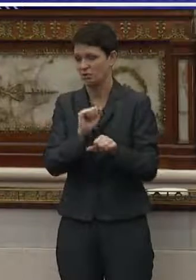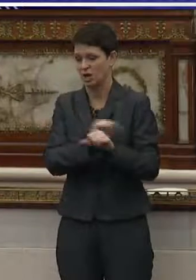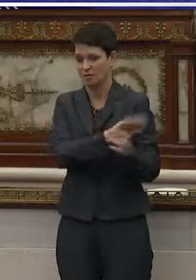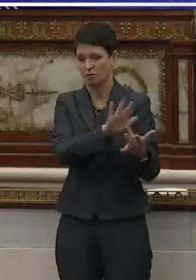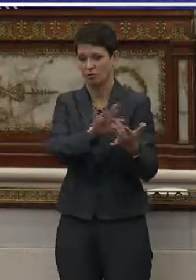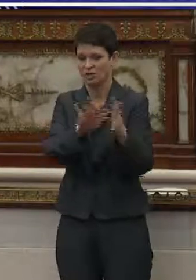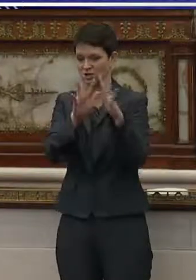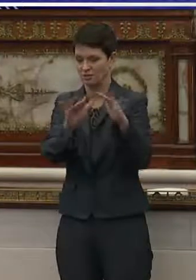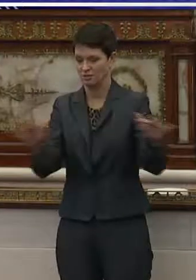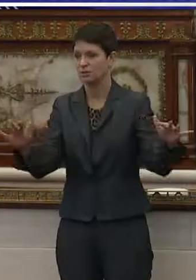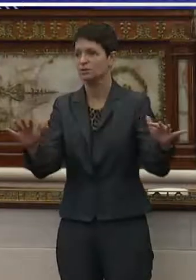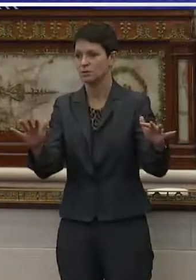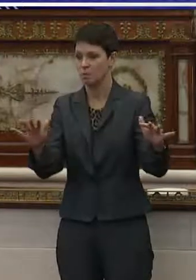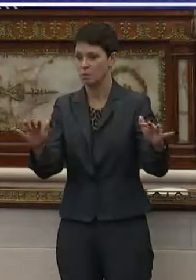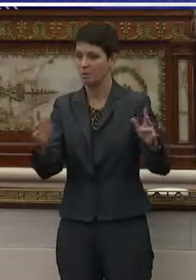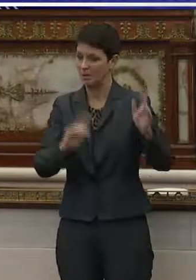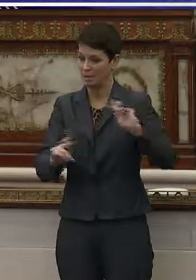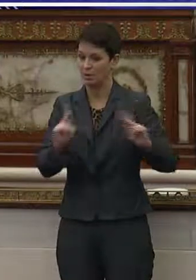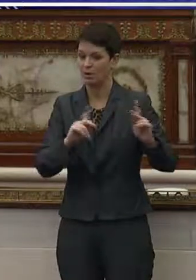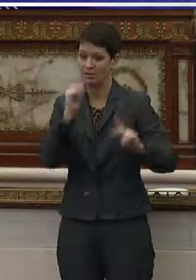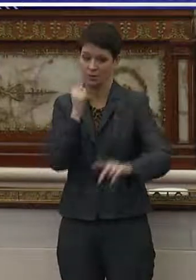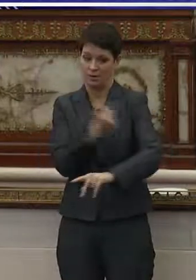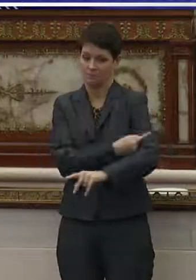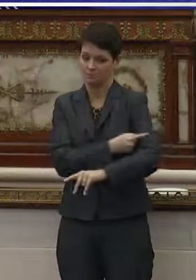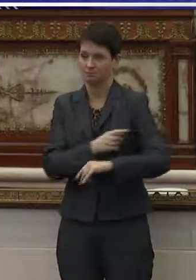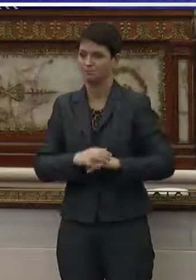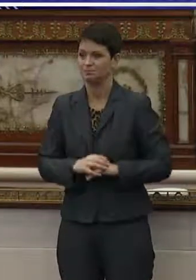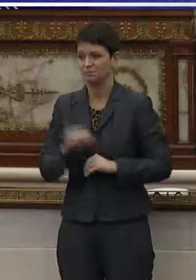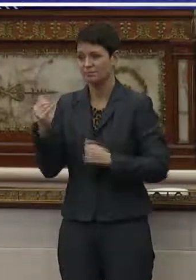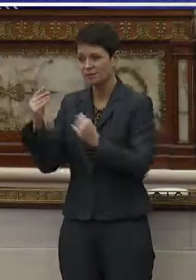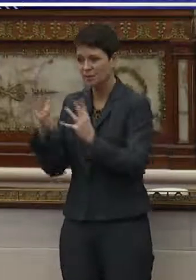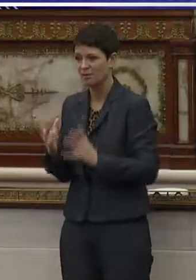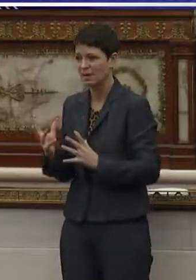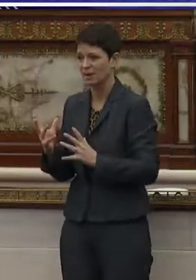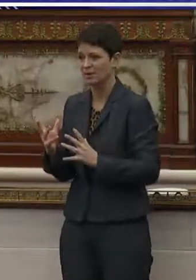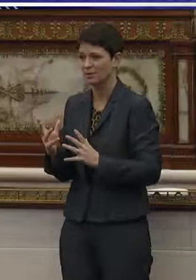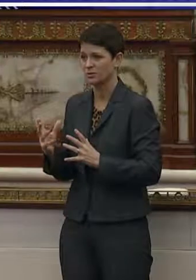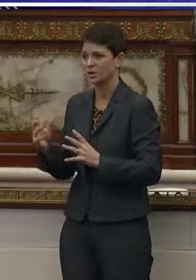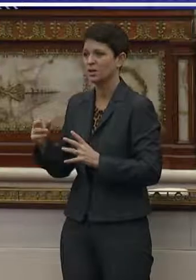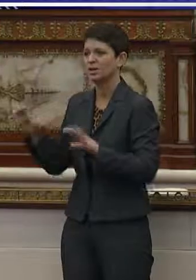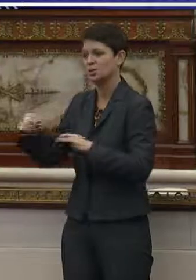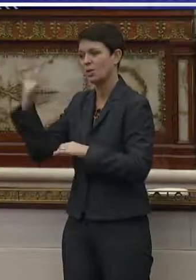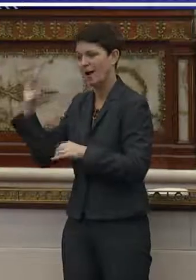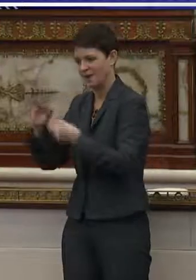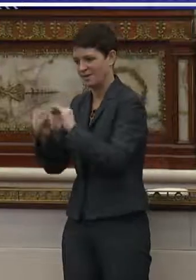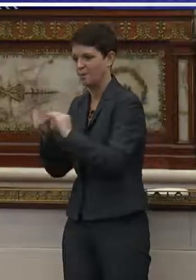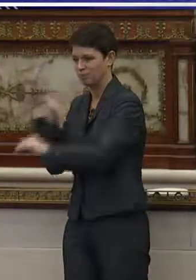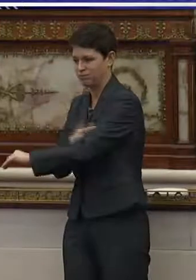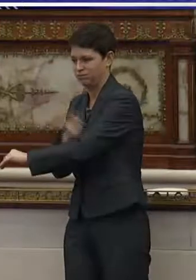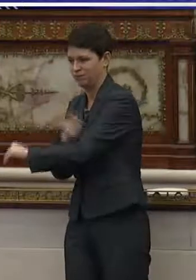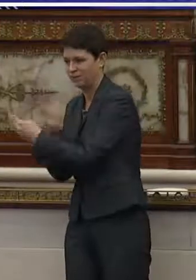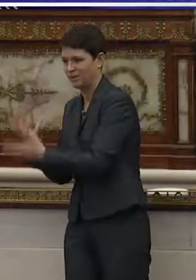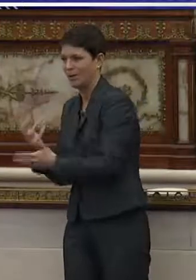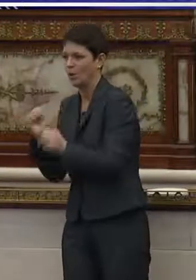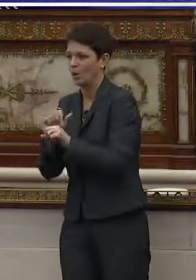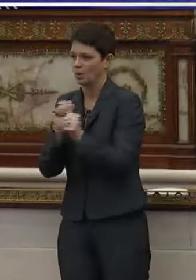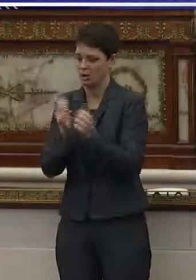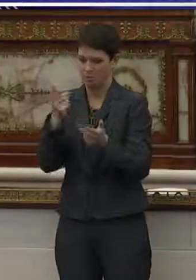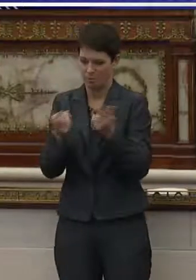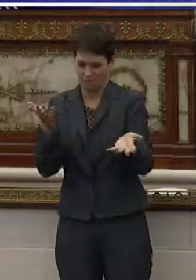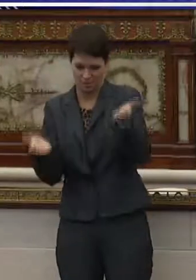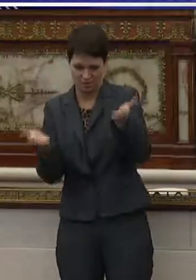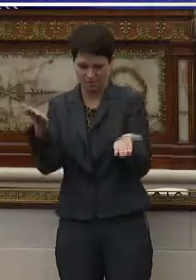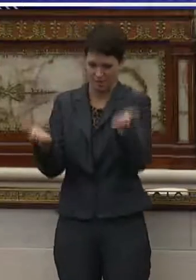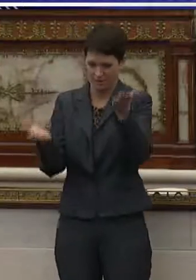reaching diverse people for vaccination. There's other providers that can do a very high volume. And we're sort of working with both and trying to figure